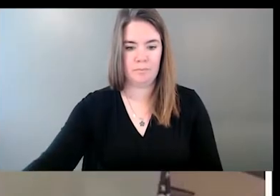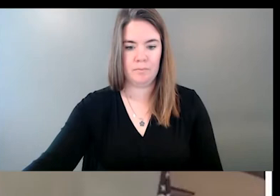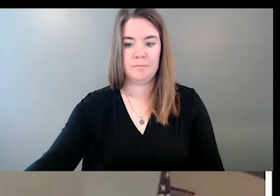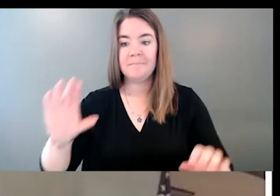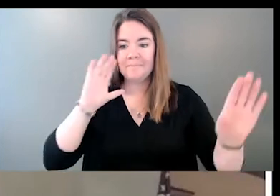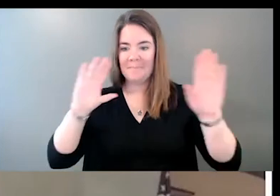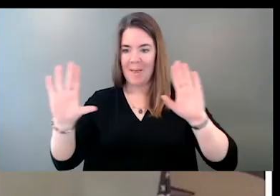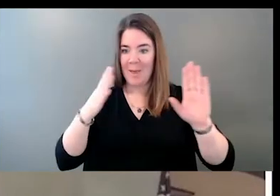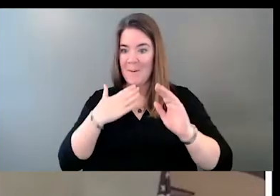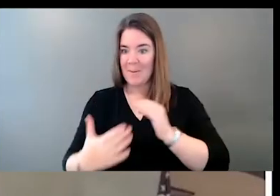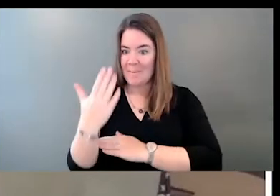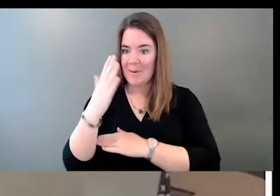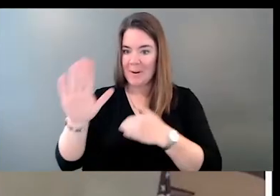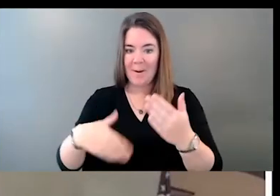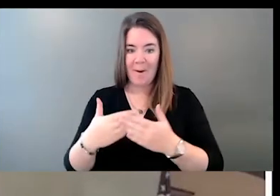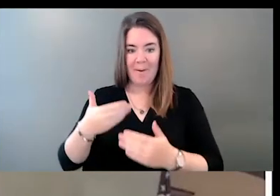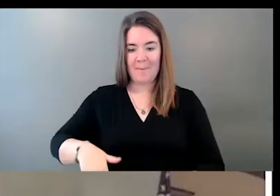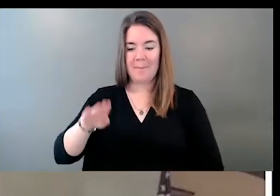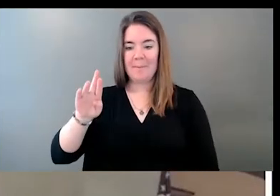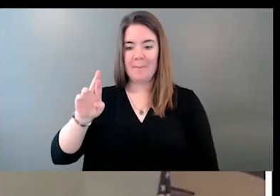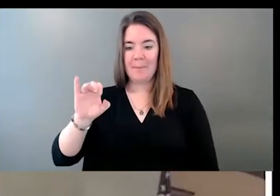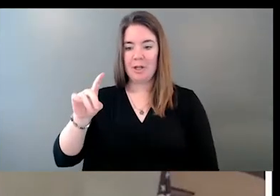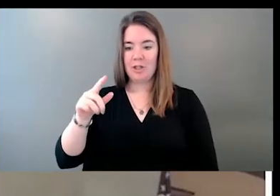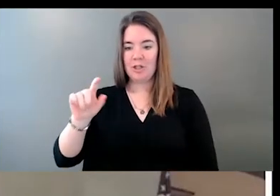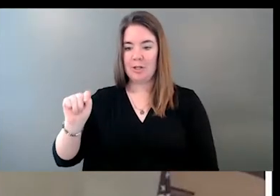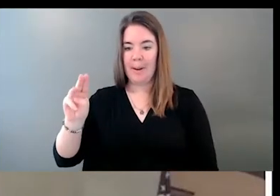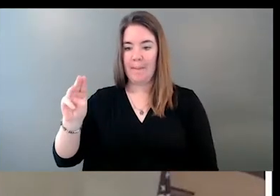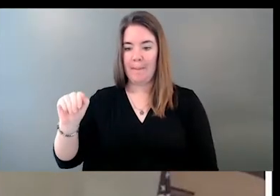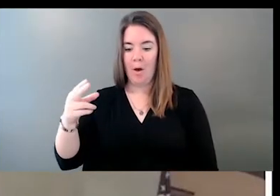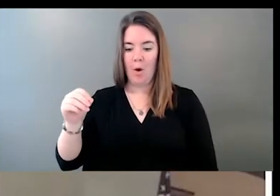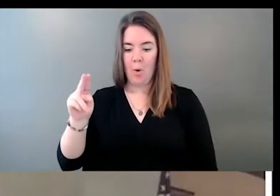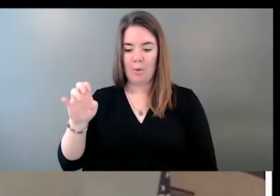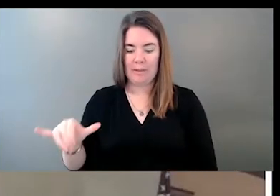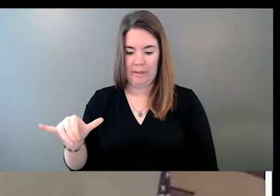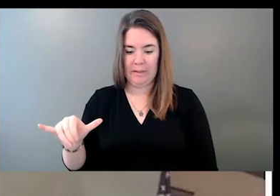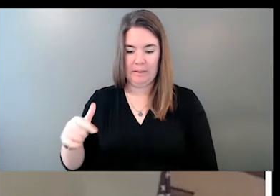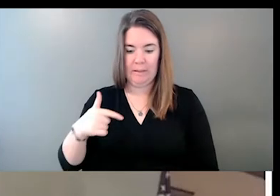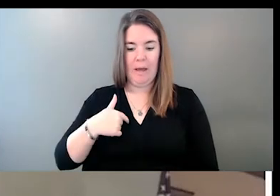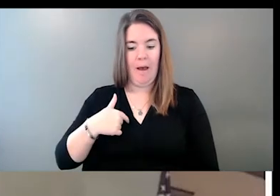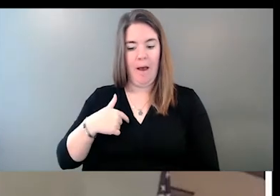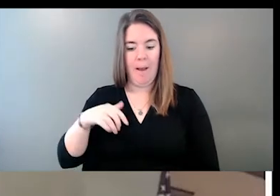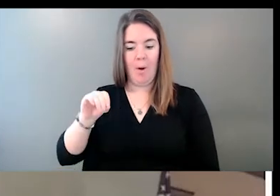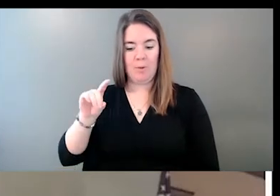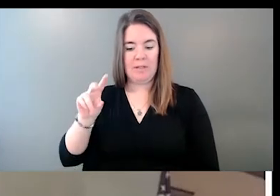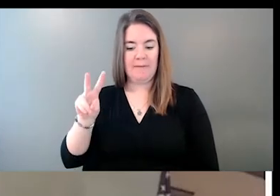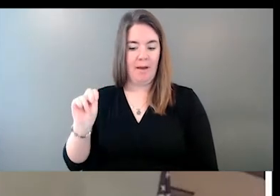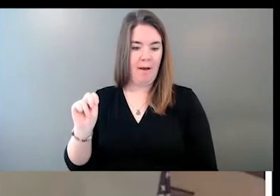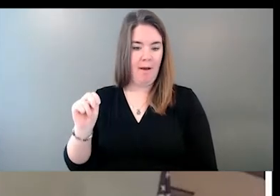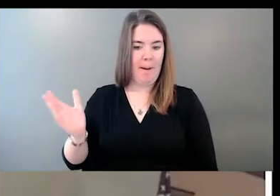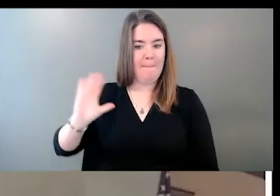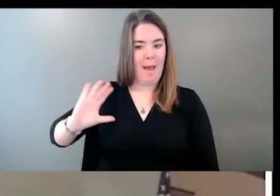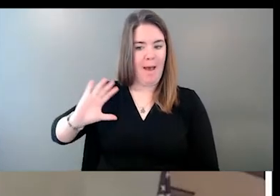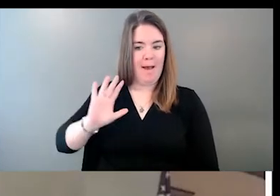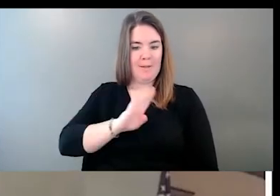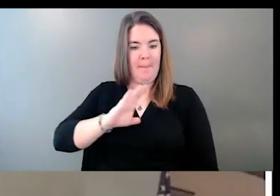Good morning, everyone. I'm Bridget Mahoney, the immediate past chair of the Ohio Domestic Violence Network. Welcome to those